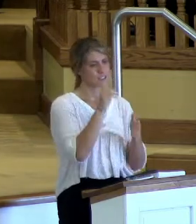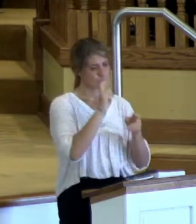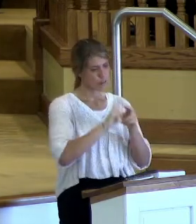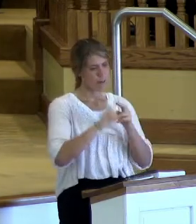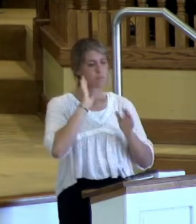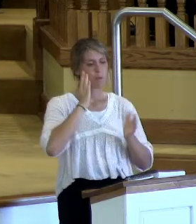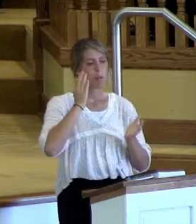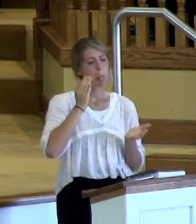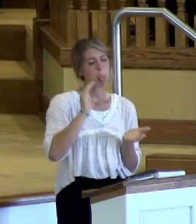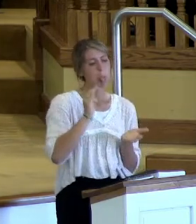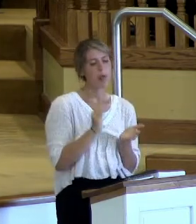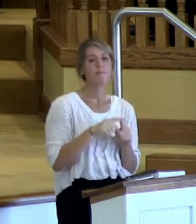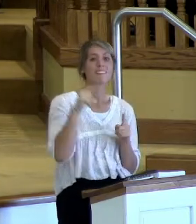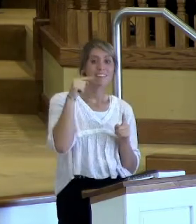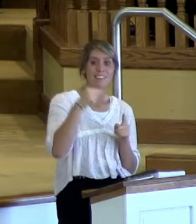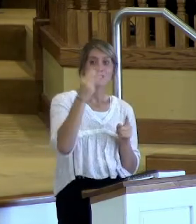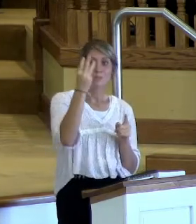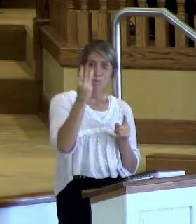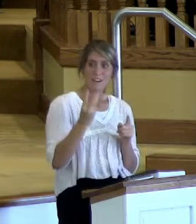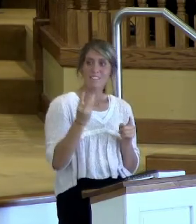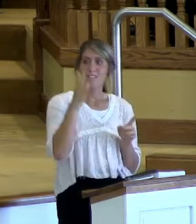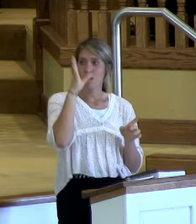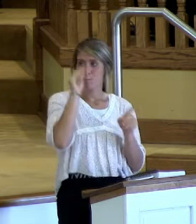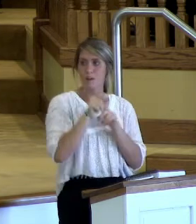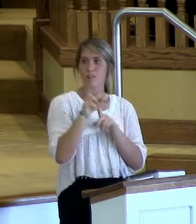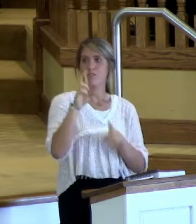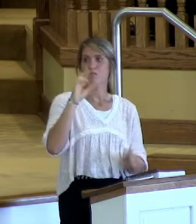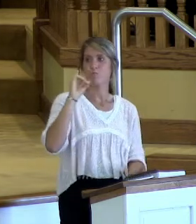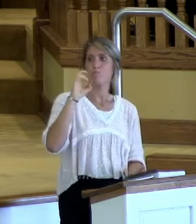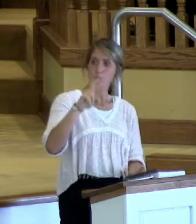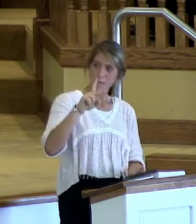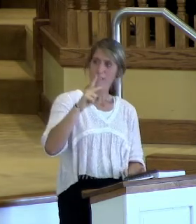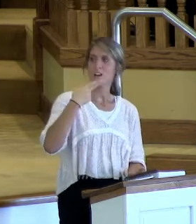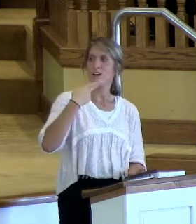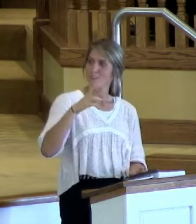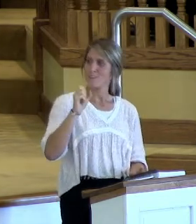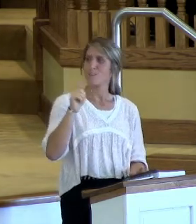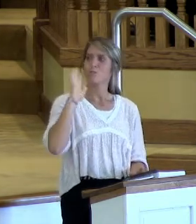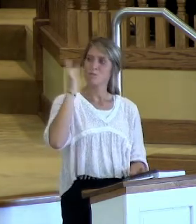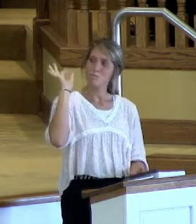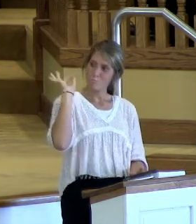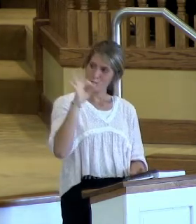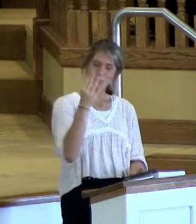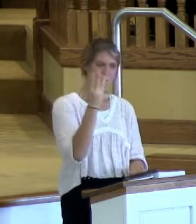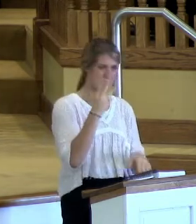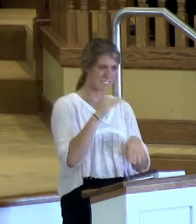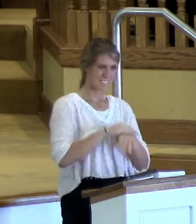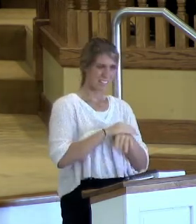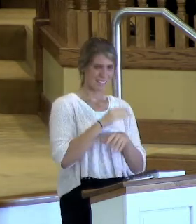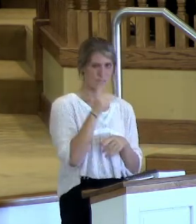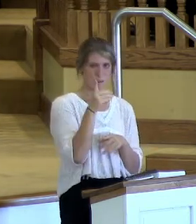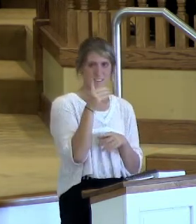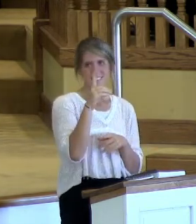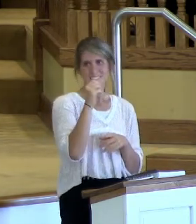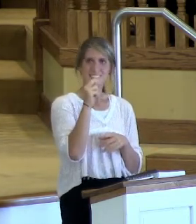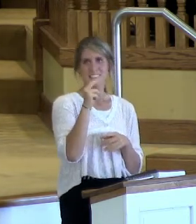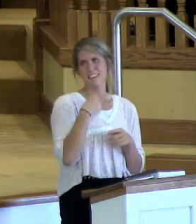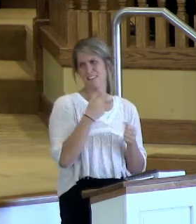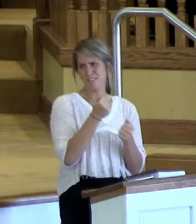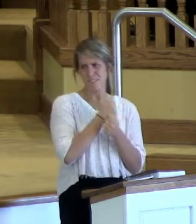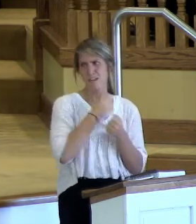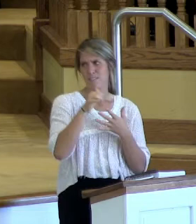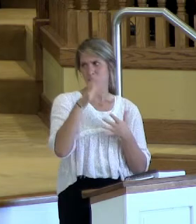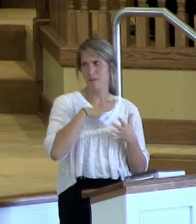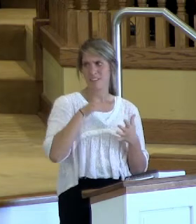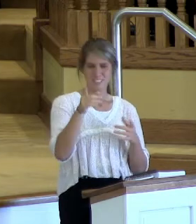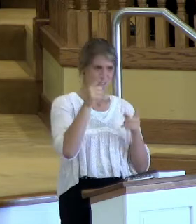will start slowing down. But this Wednesday night, you got a treat. Brother Rick Hurst will be speaking for us Wednesday night, one of our deacons, and I love that man. And